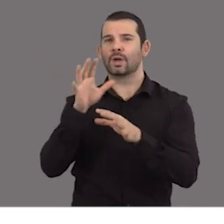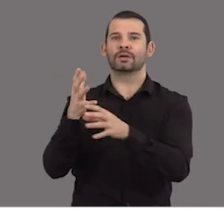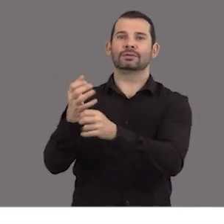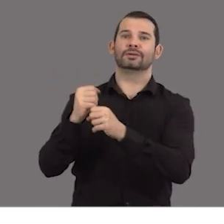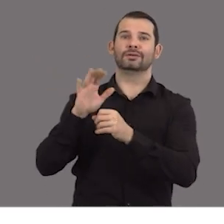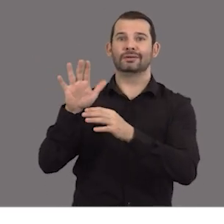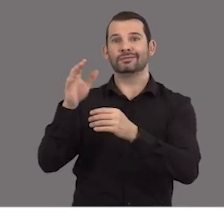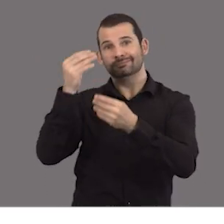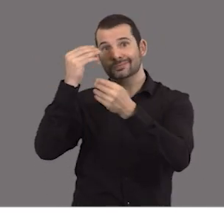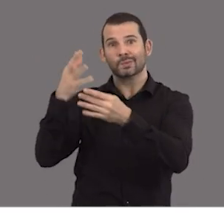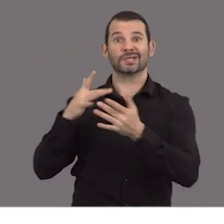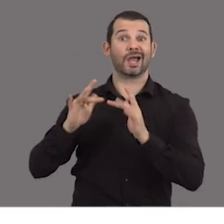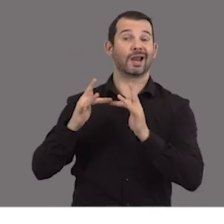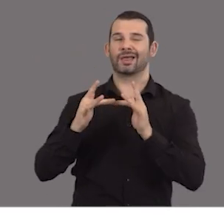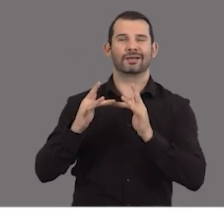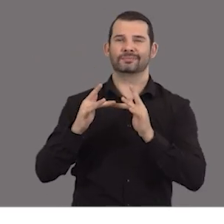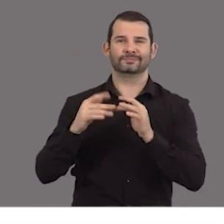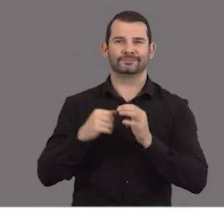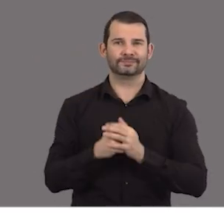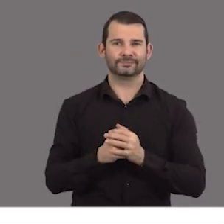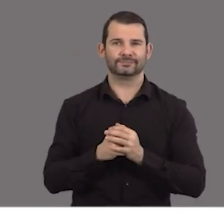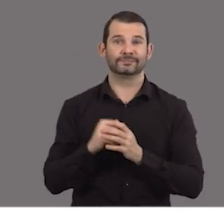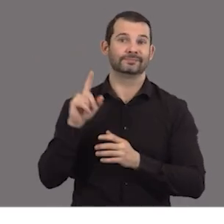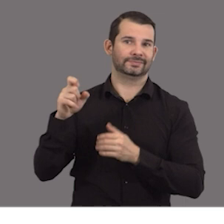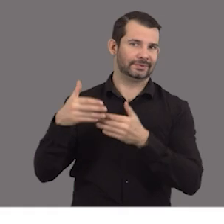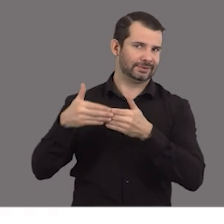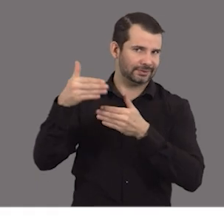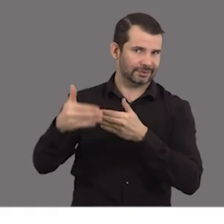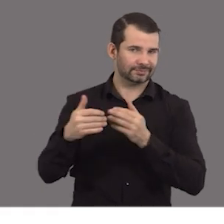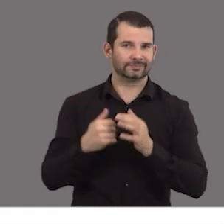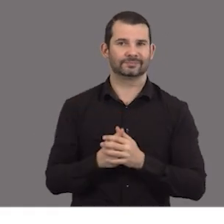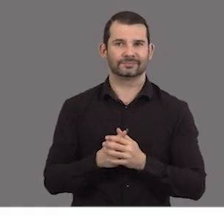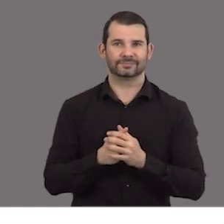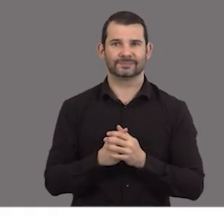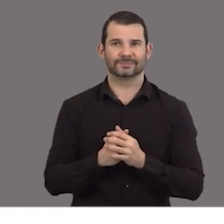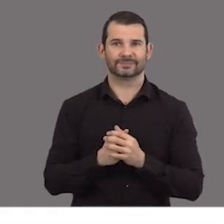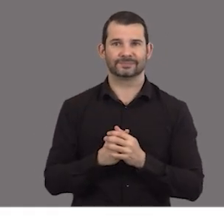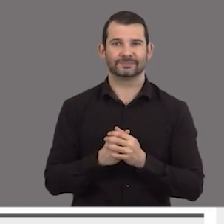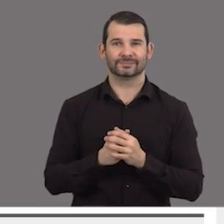not wish to receive her notices online. Click Next.